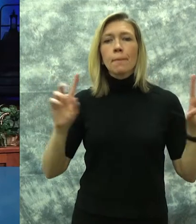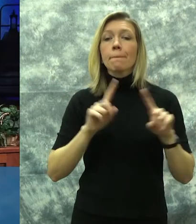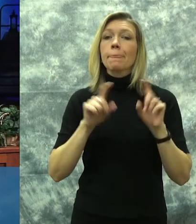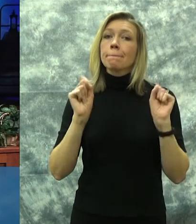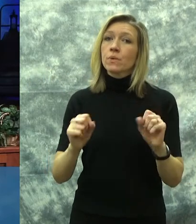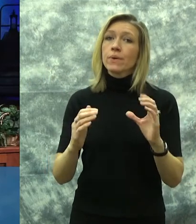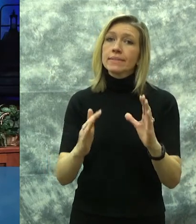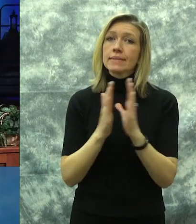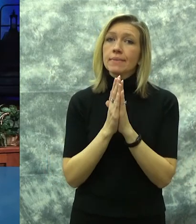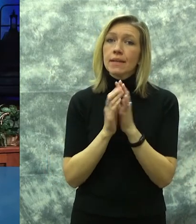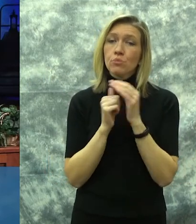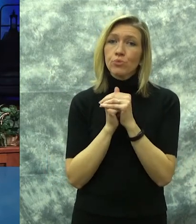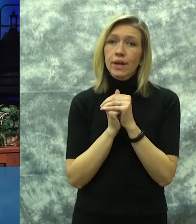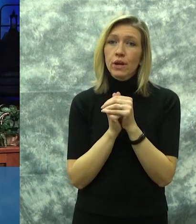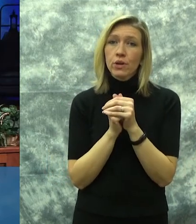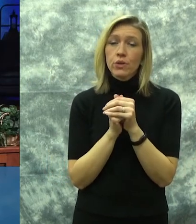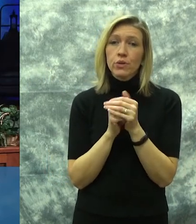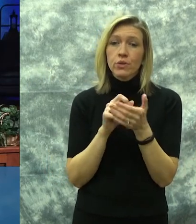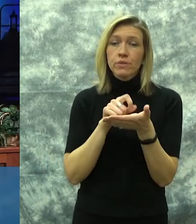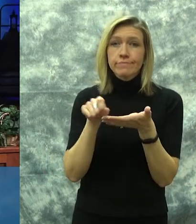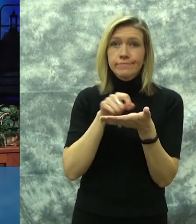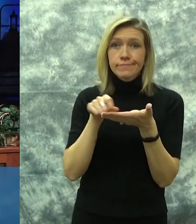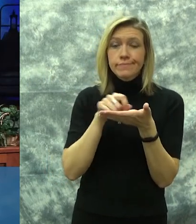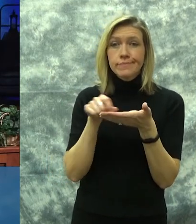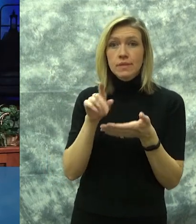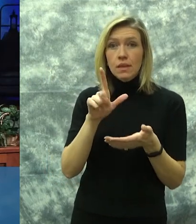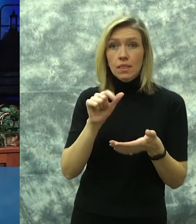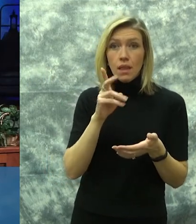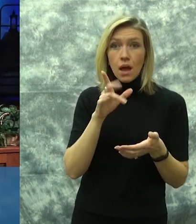lobby if you'd like, and leave a request that they'd be happy